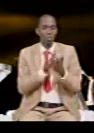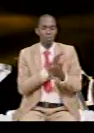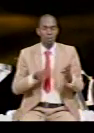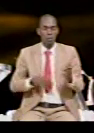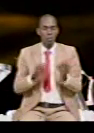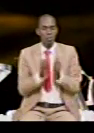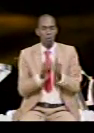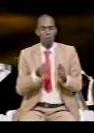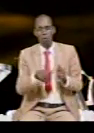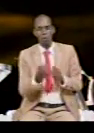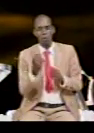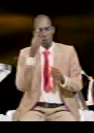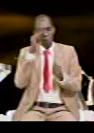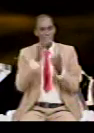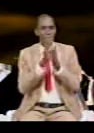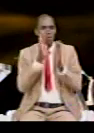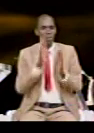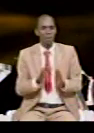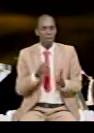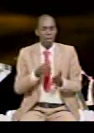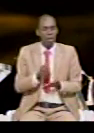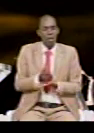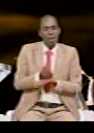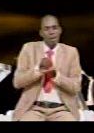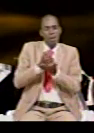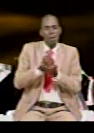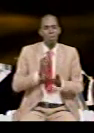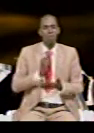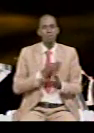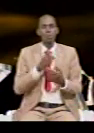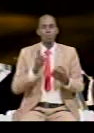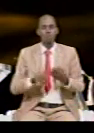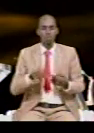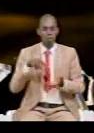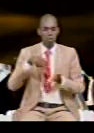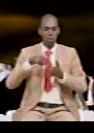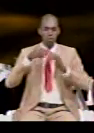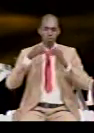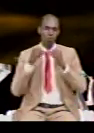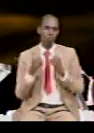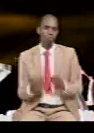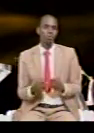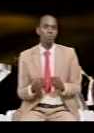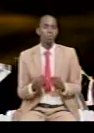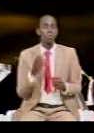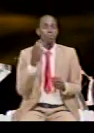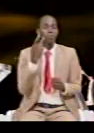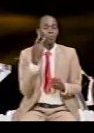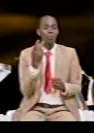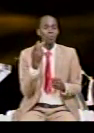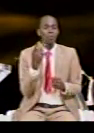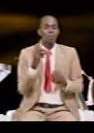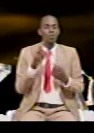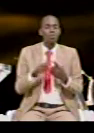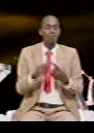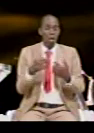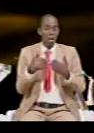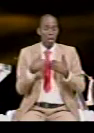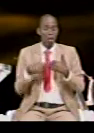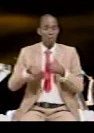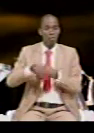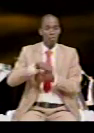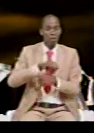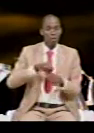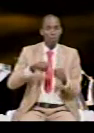it helps us to stand strong. You see, to have fellowship